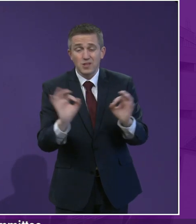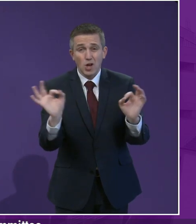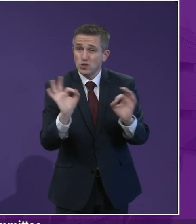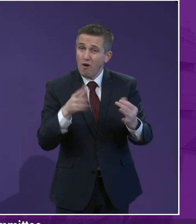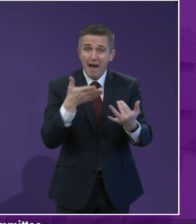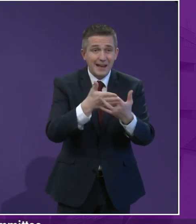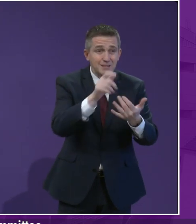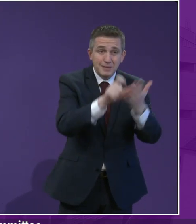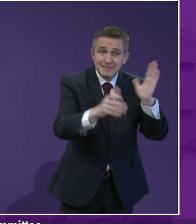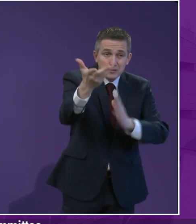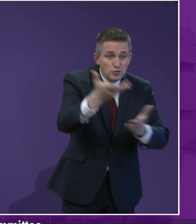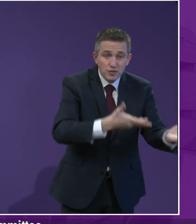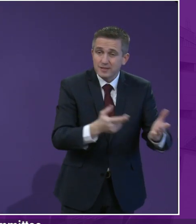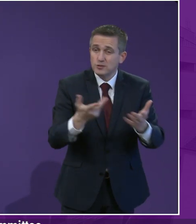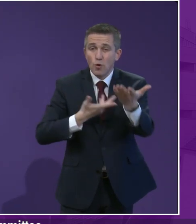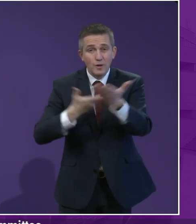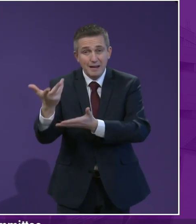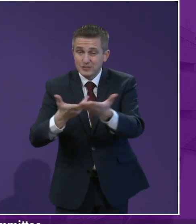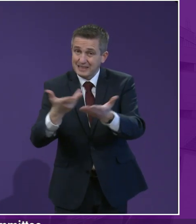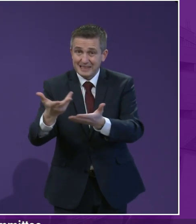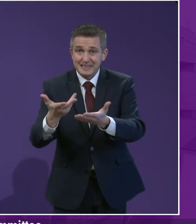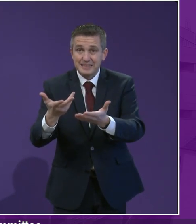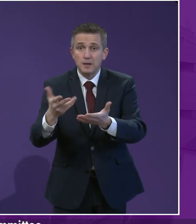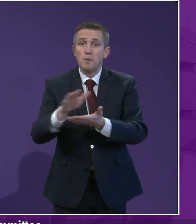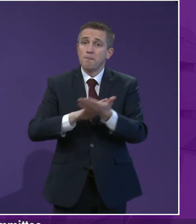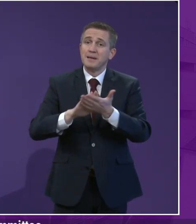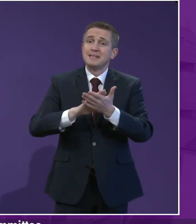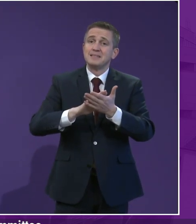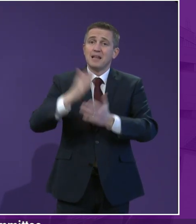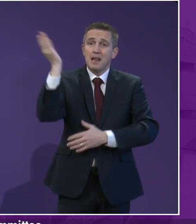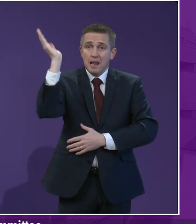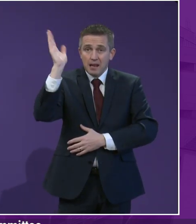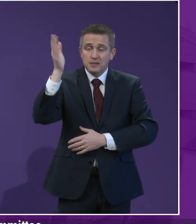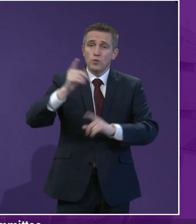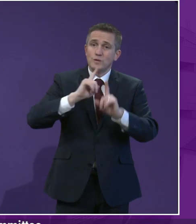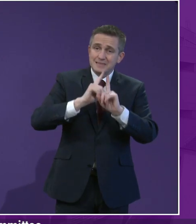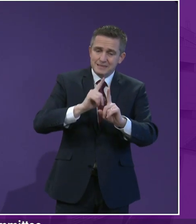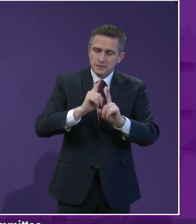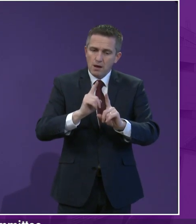the specialist, to the counselling services, to the disability service.